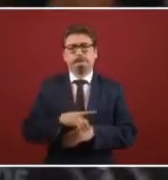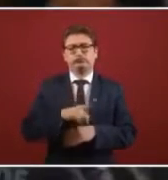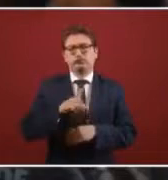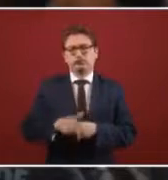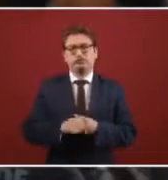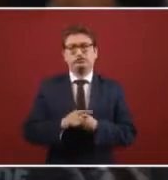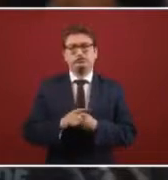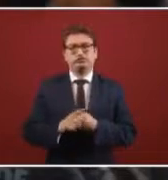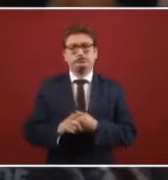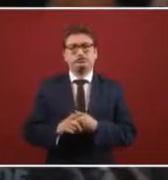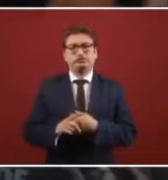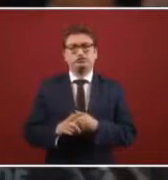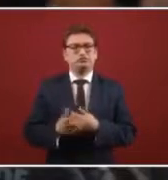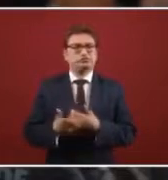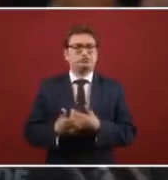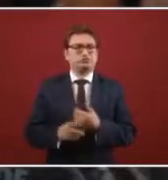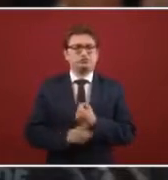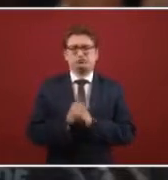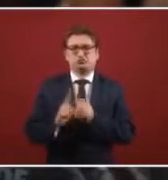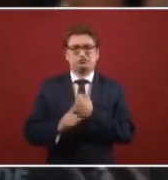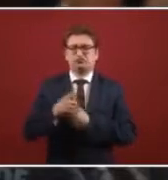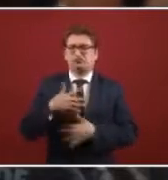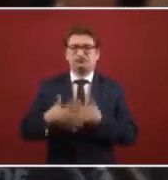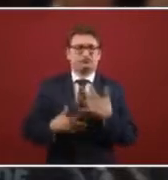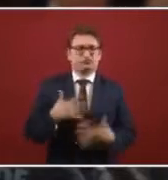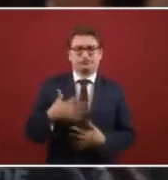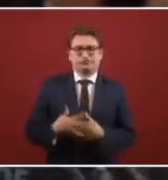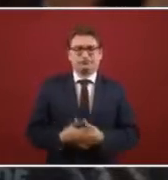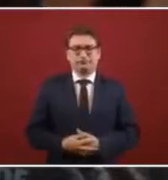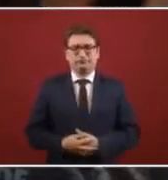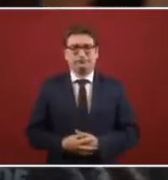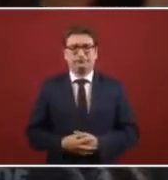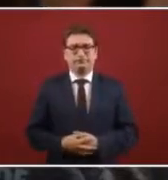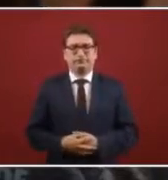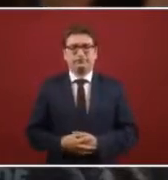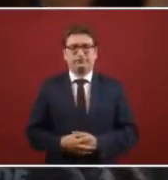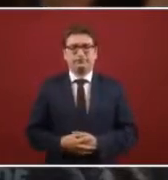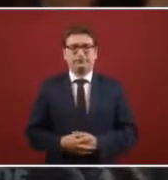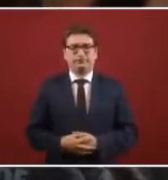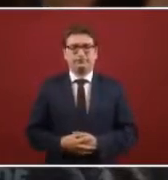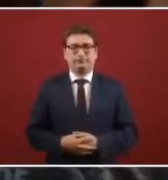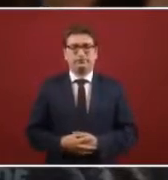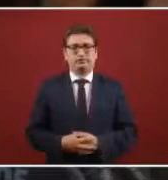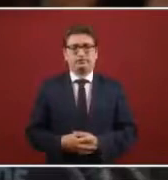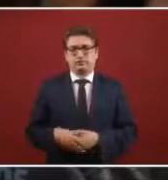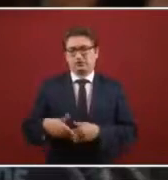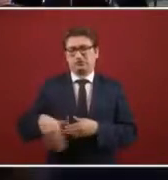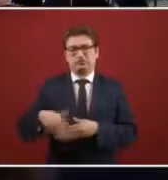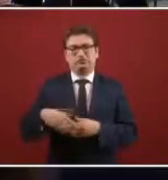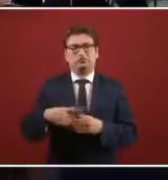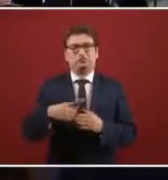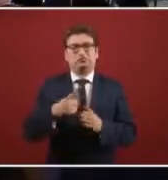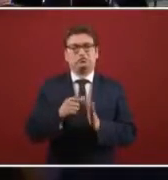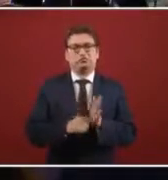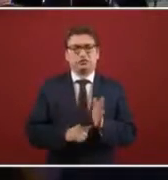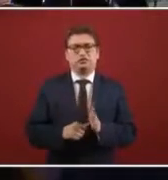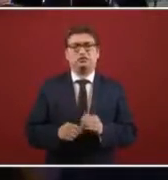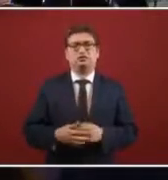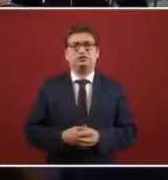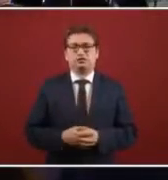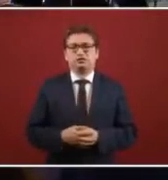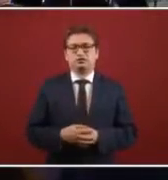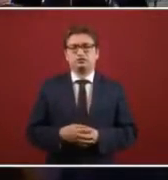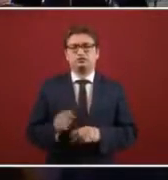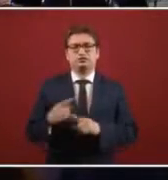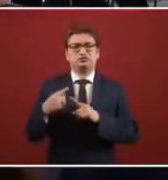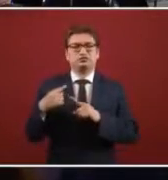that pues en violencia. that end in violence. También este mes And this se month cumplen also, 5 años